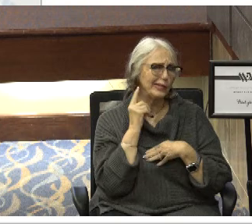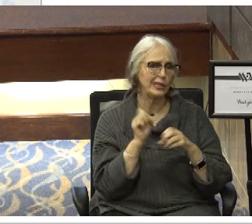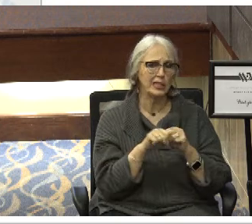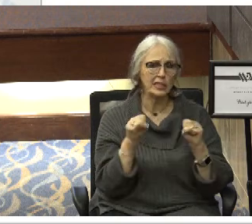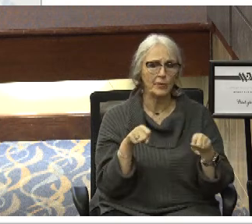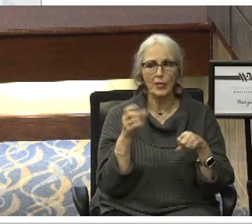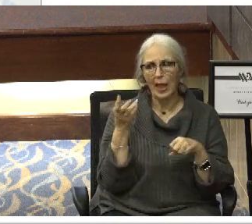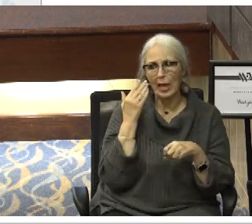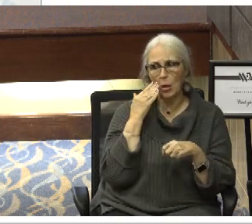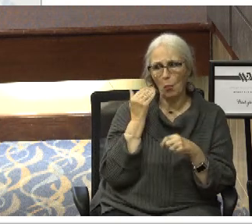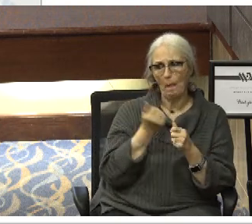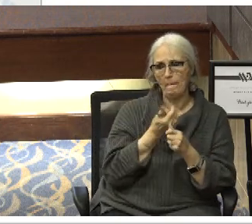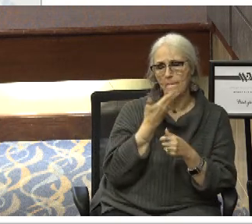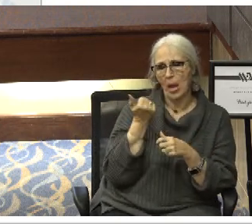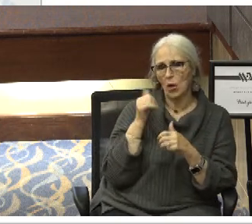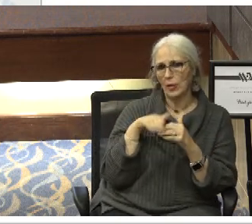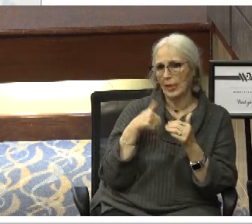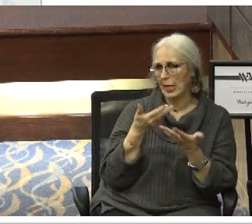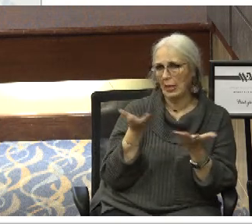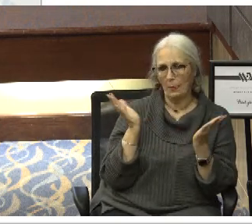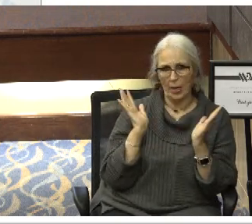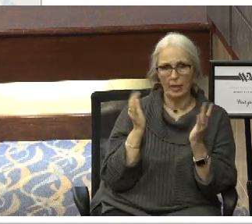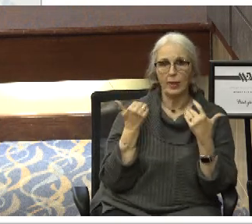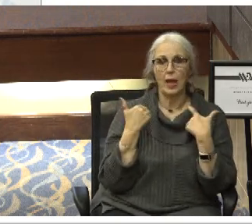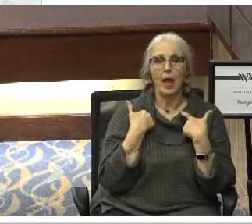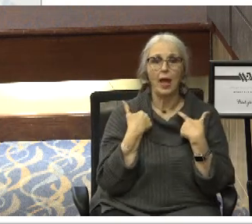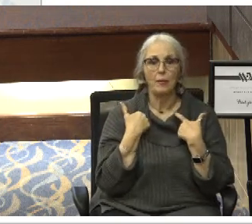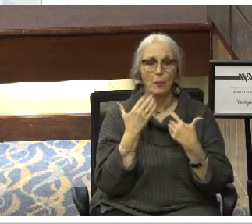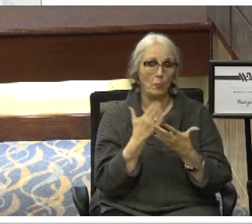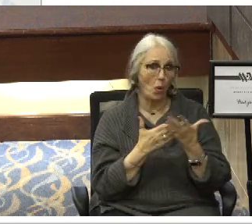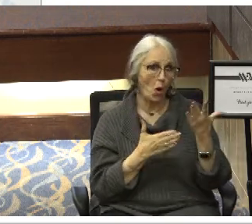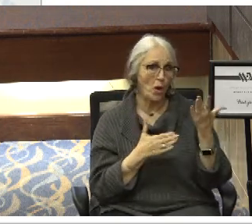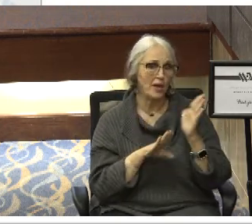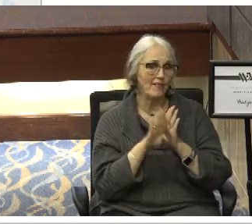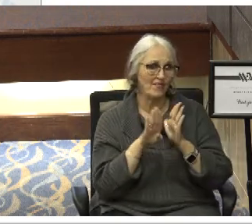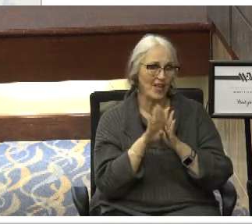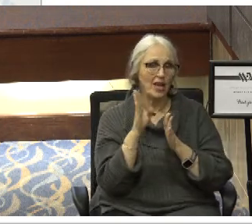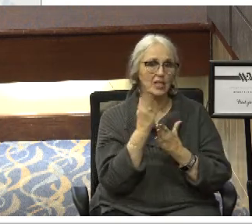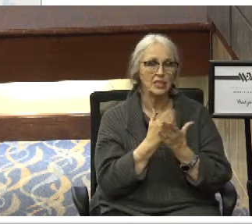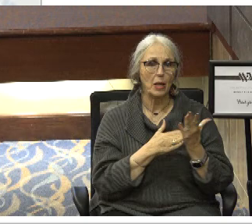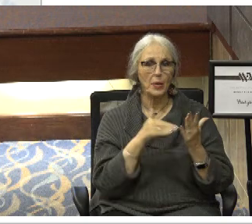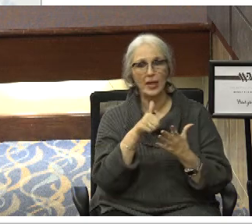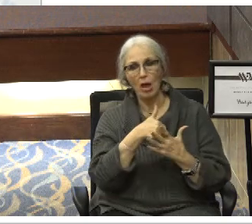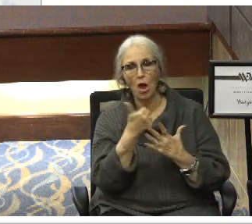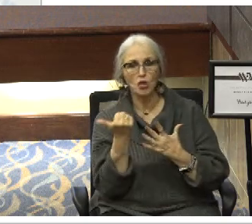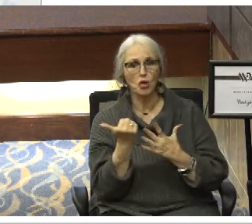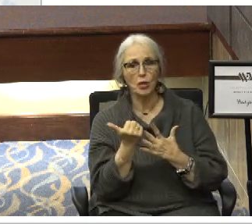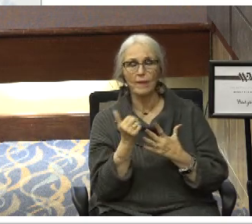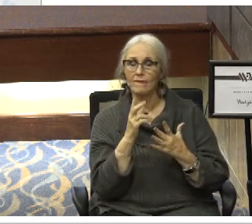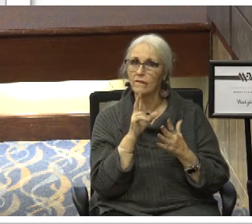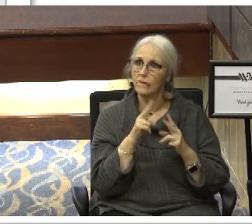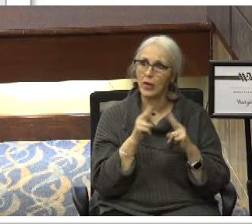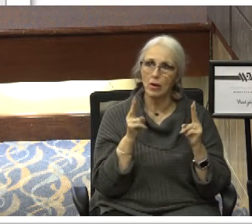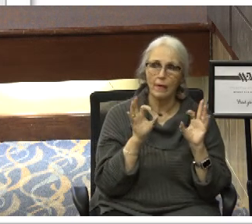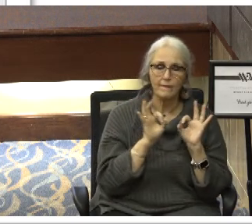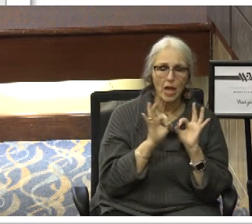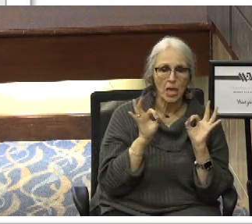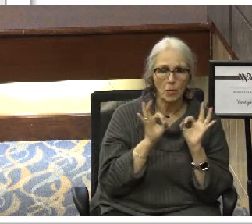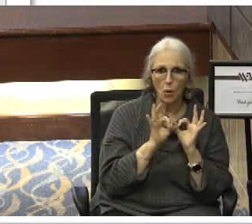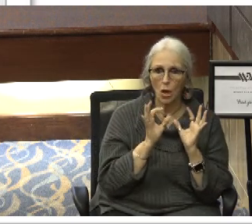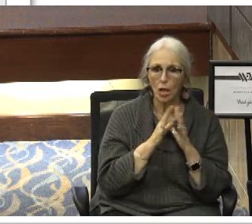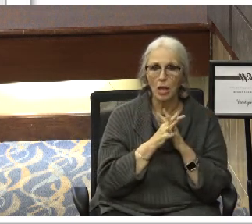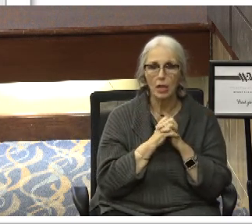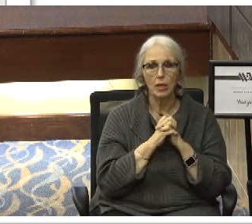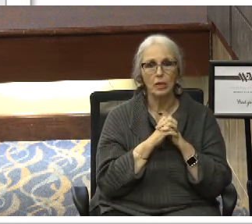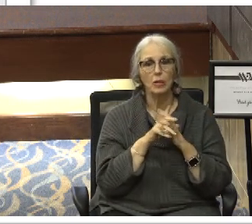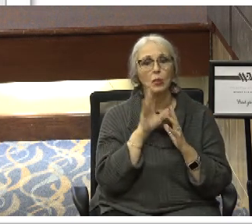better than anyone. And so they've had a hand in developing some of these alternatives, which is very valuable. And